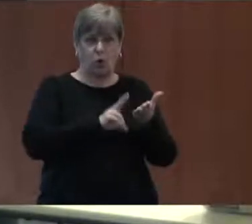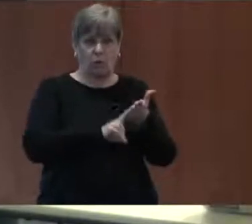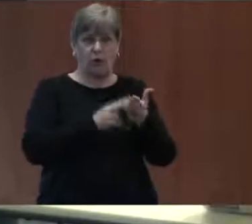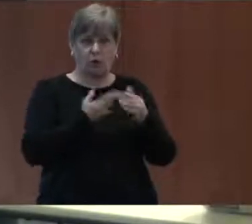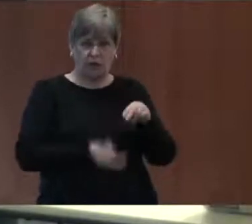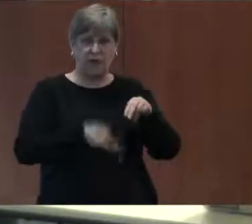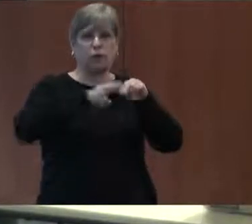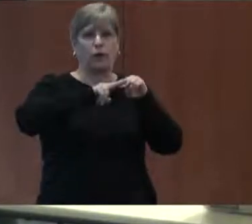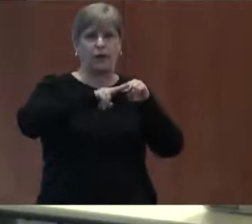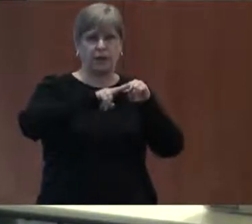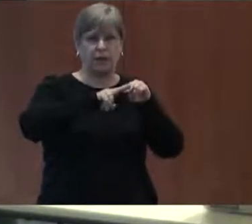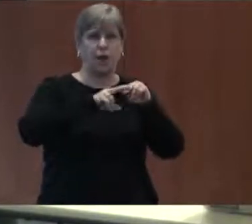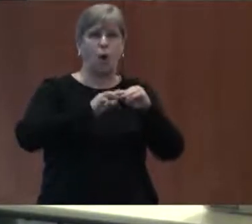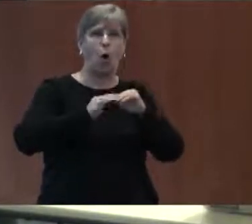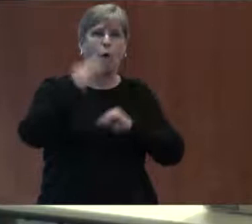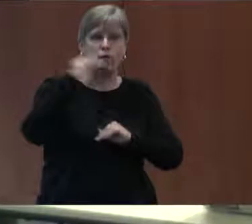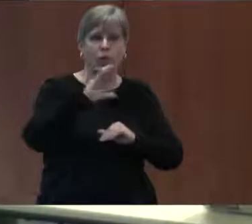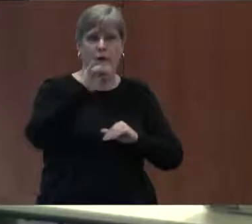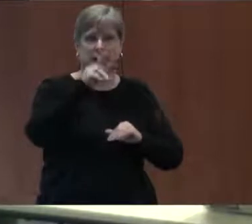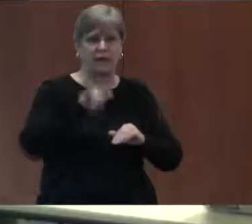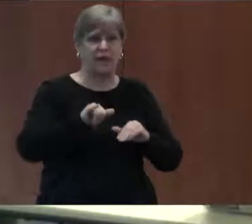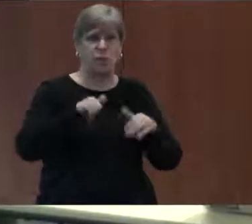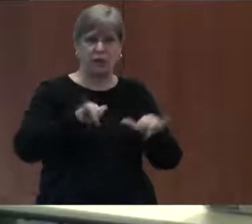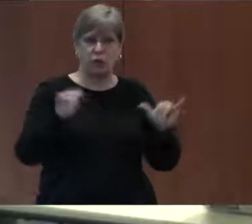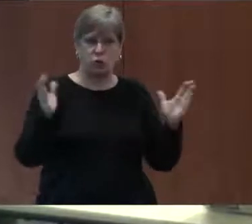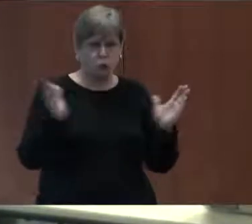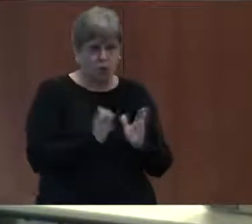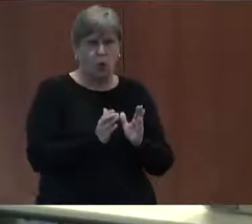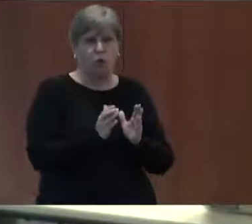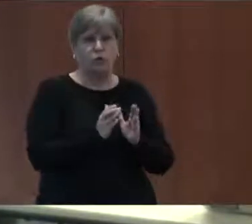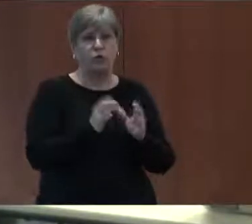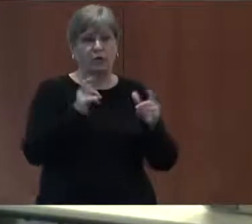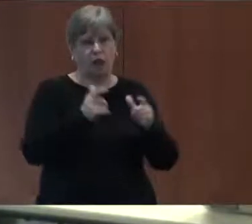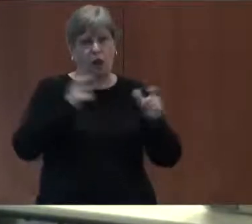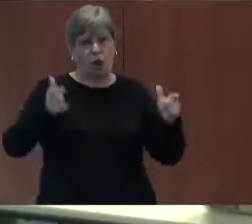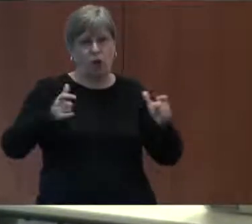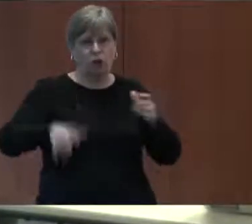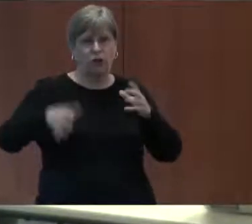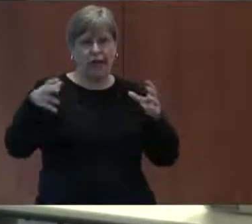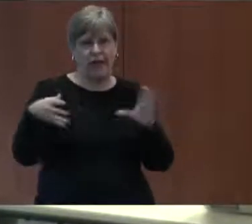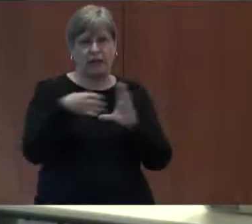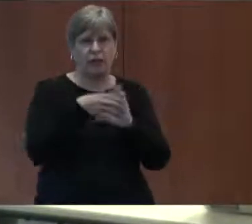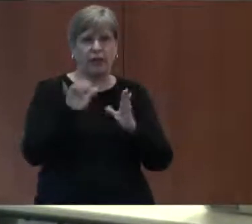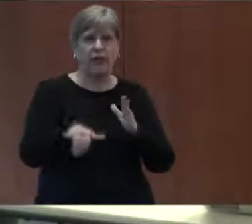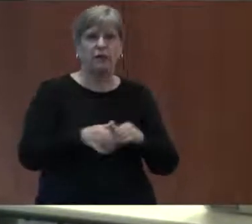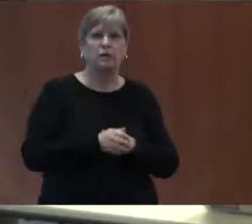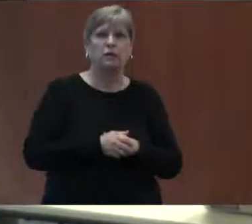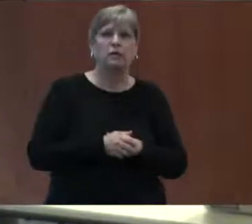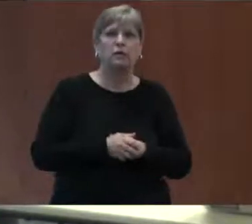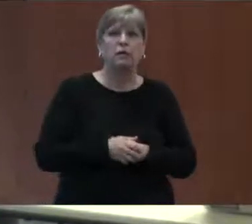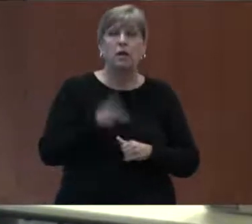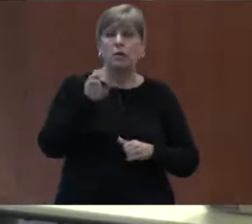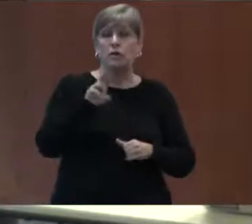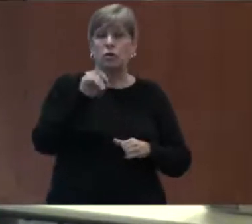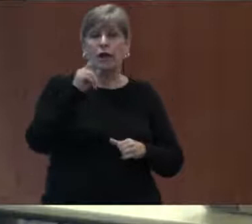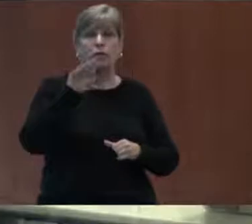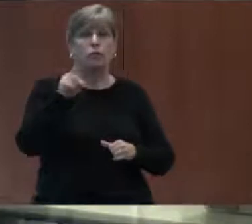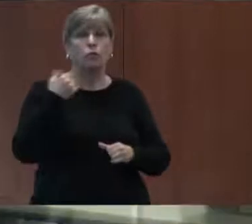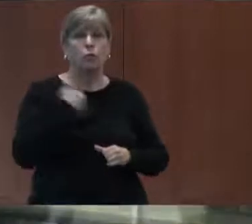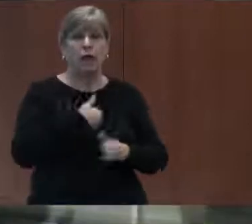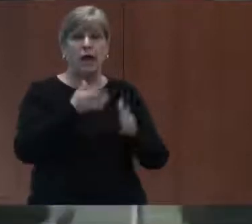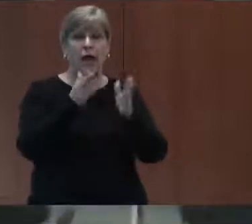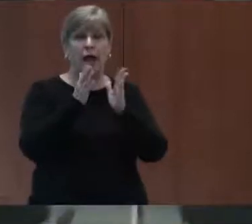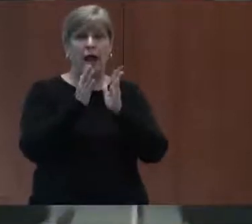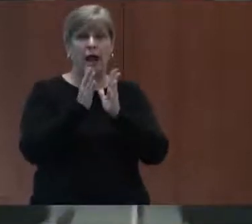over capacity, it was still too small, so it's a good addition. Sounds good. Mr. Gesper, you asked about,